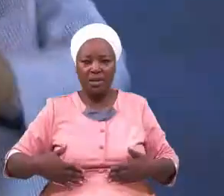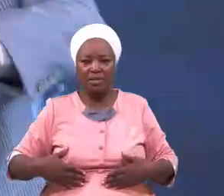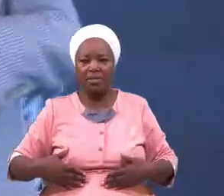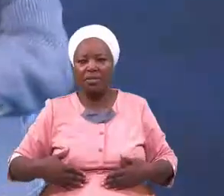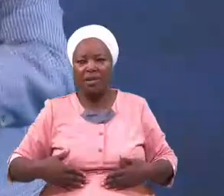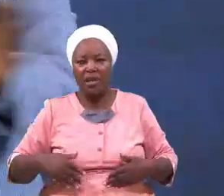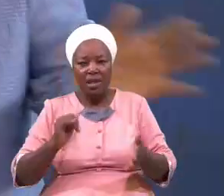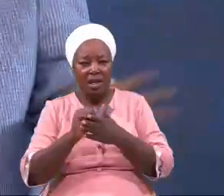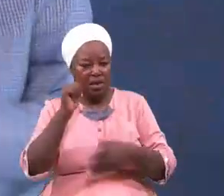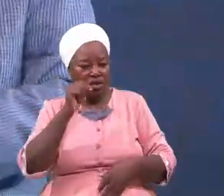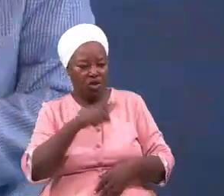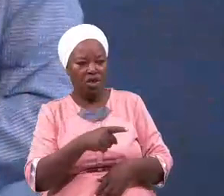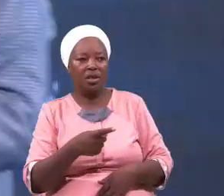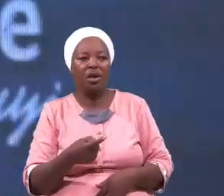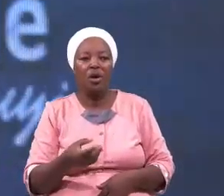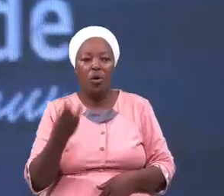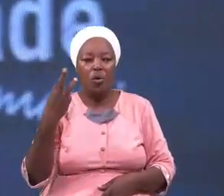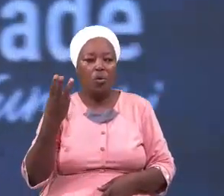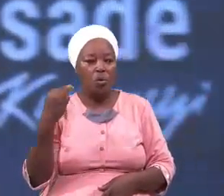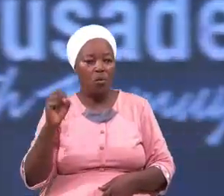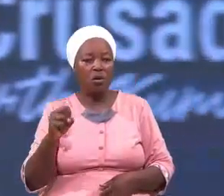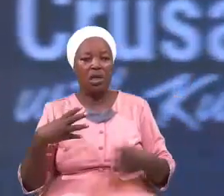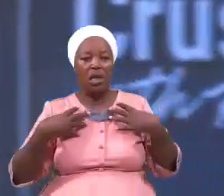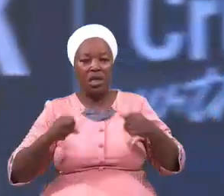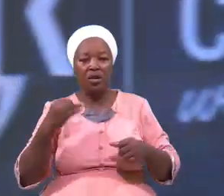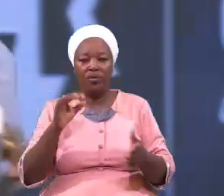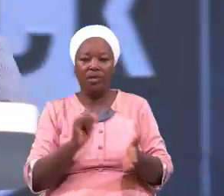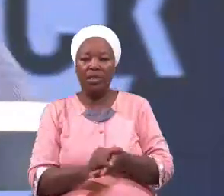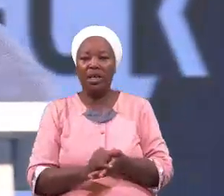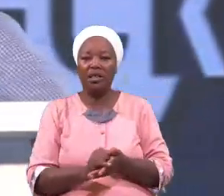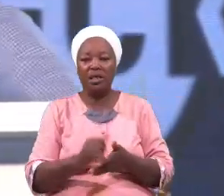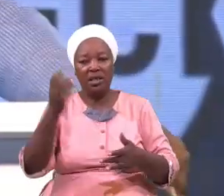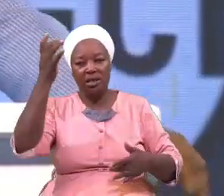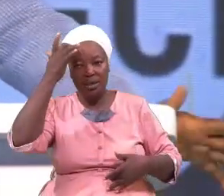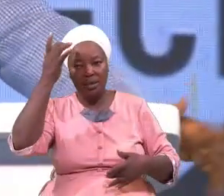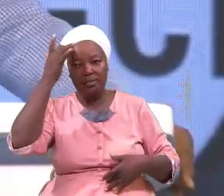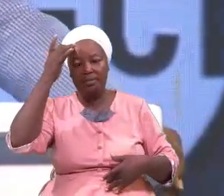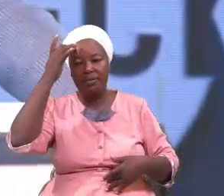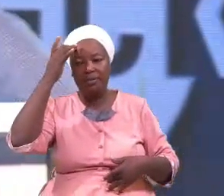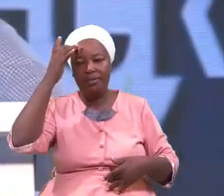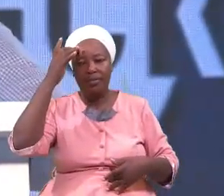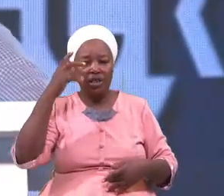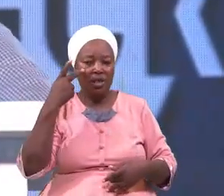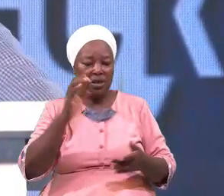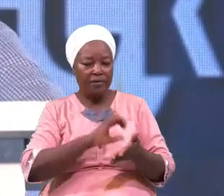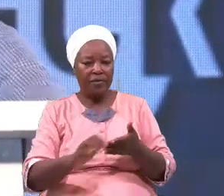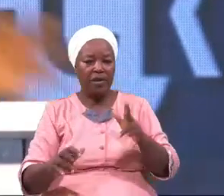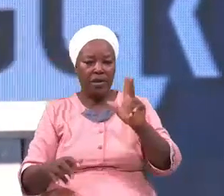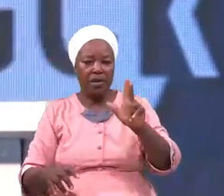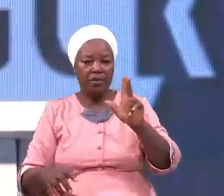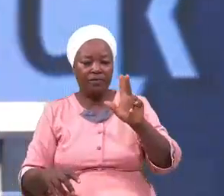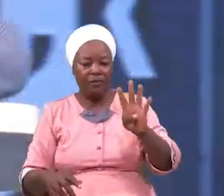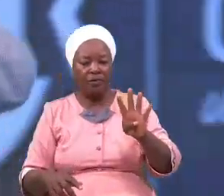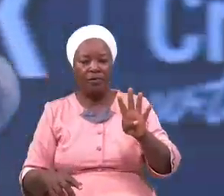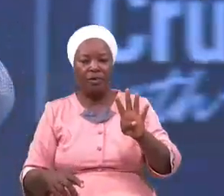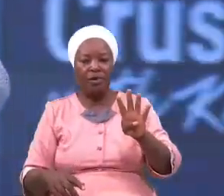that she was healed of that plague. Look at verse 34.